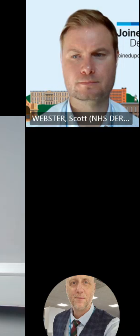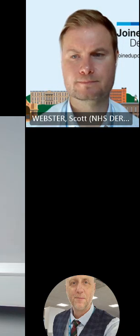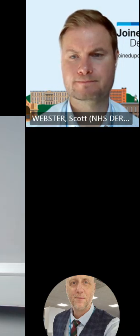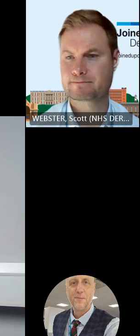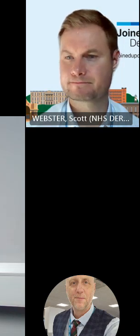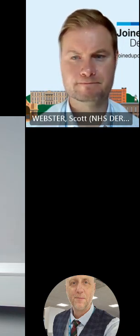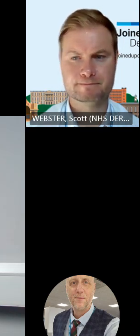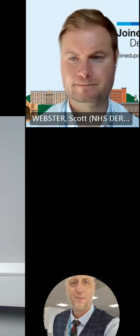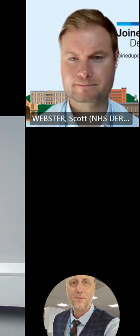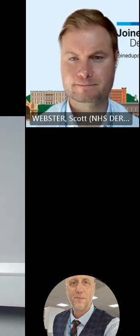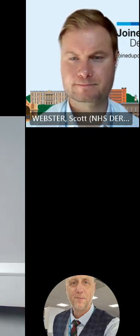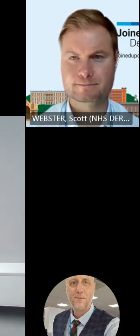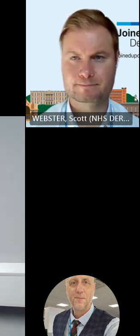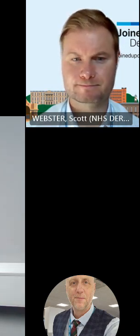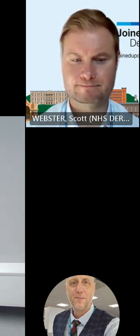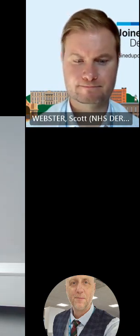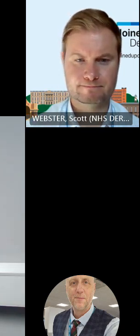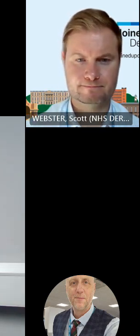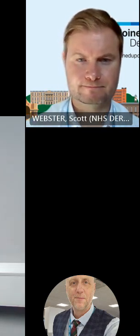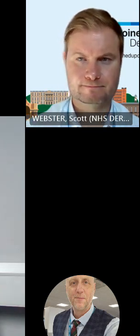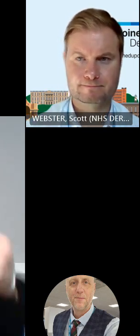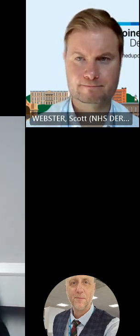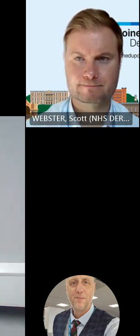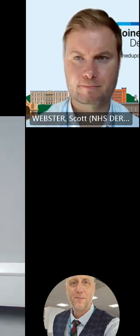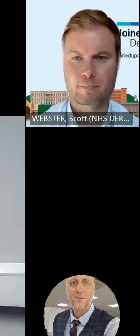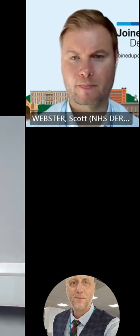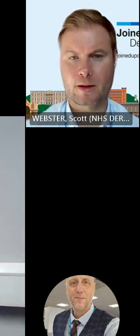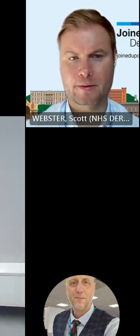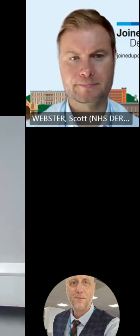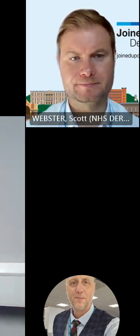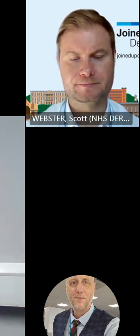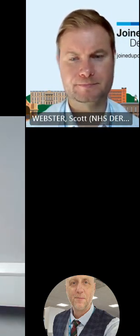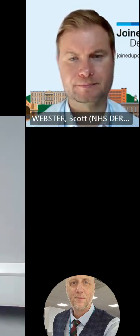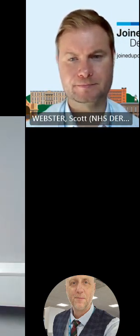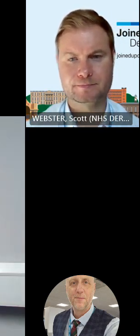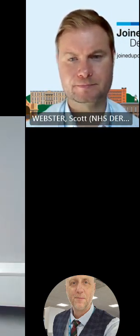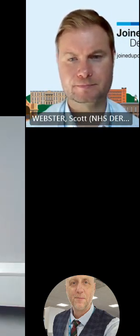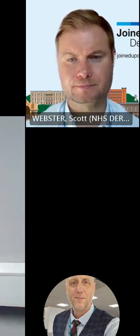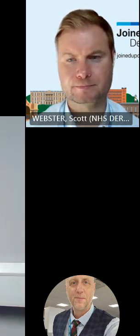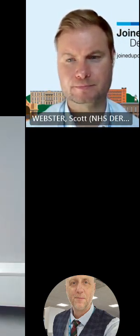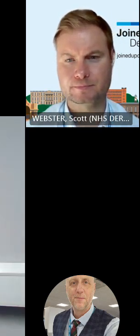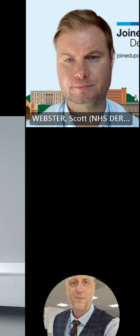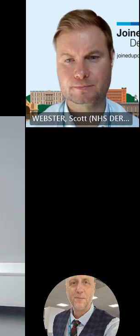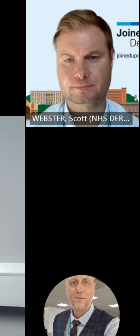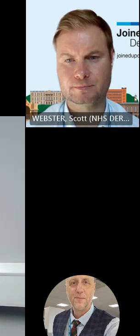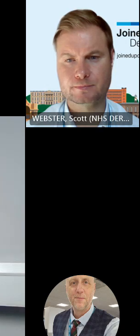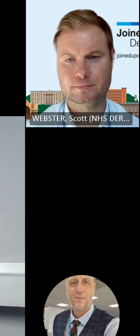No? Okay. I'll say thank you to everybody for coming today. And if you want any further information, then please